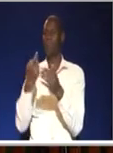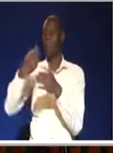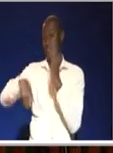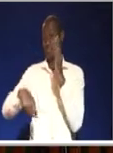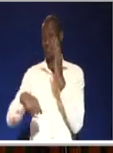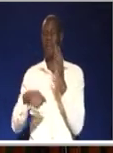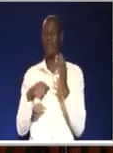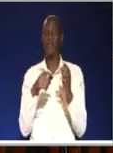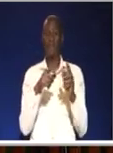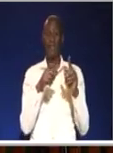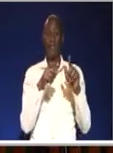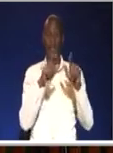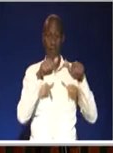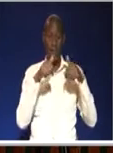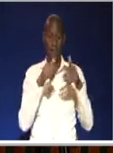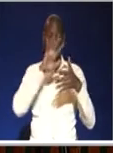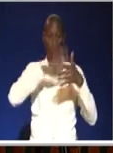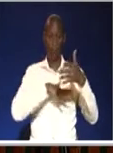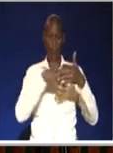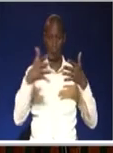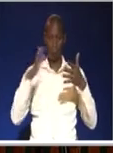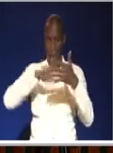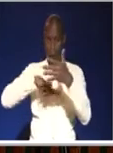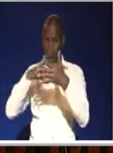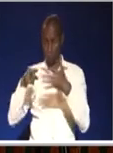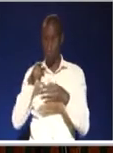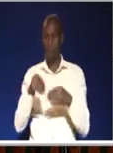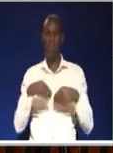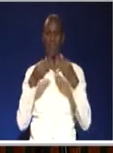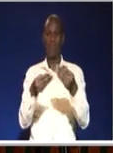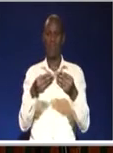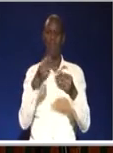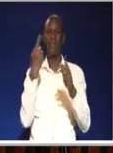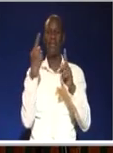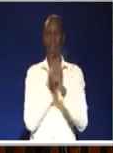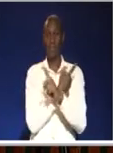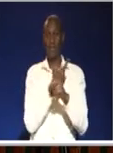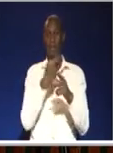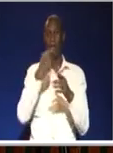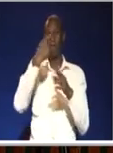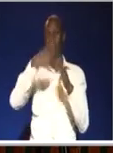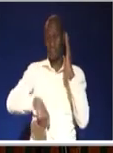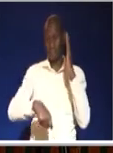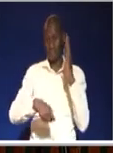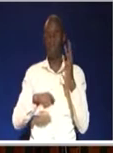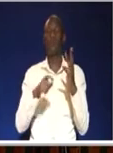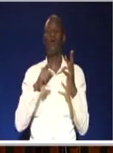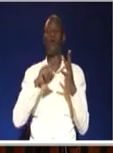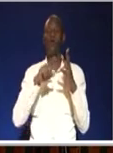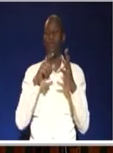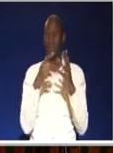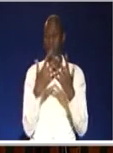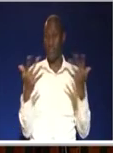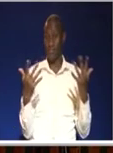demand schedule will give us different prices of a given